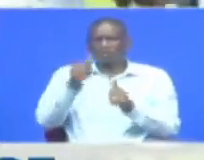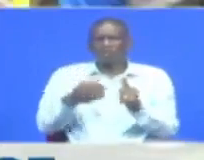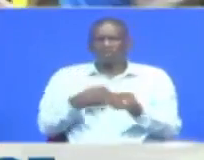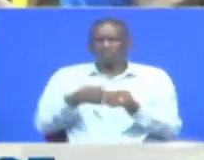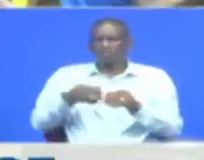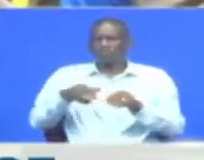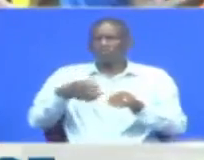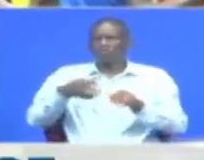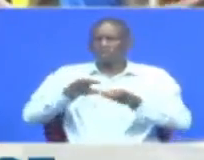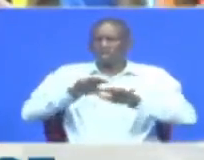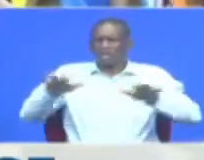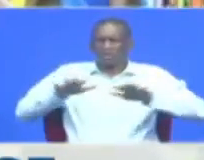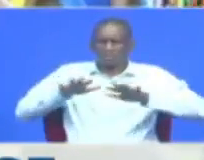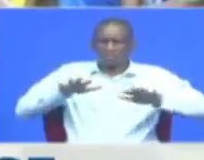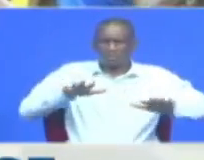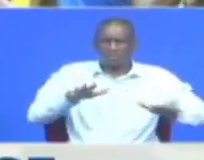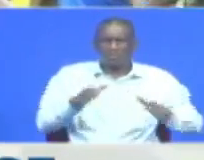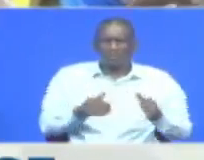mudslides.